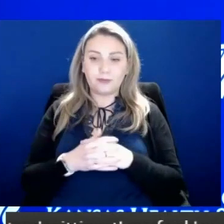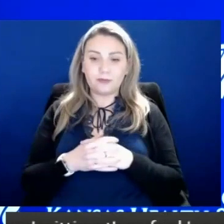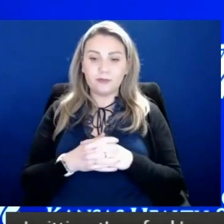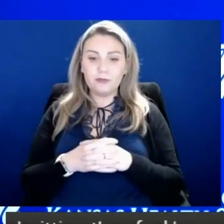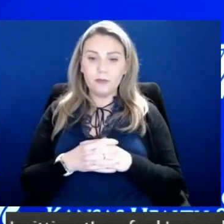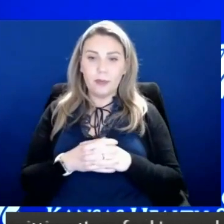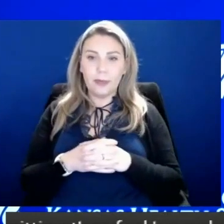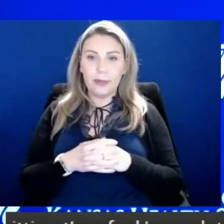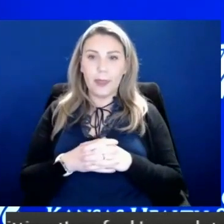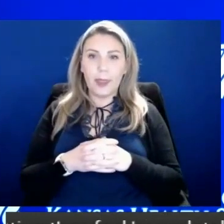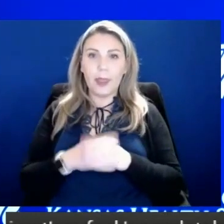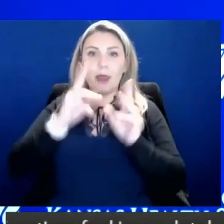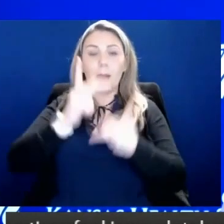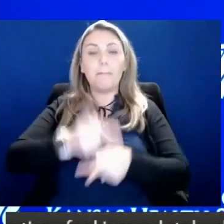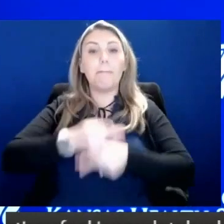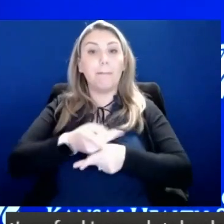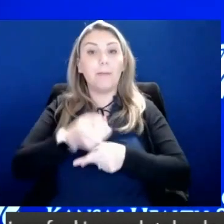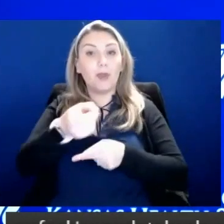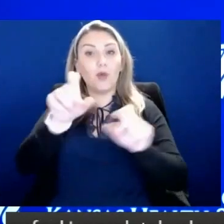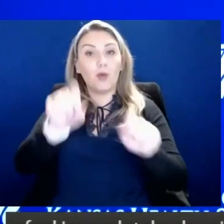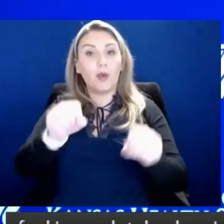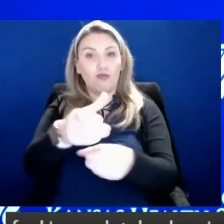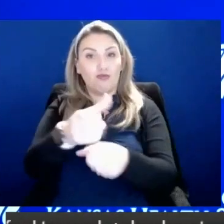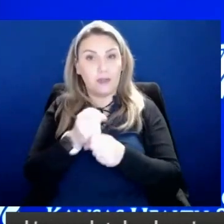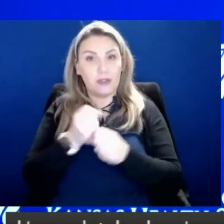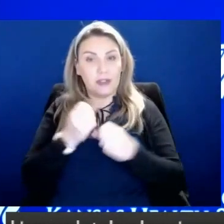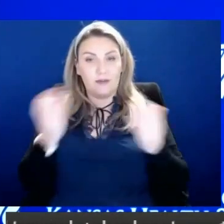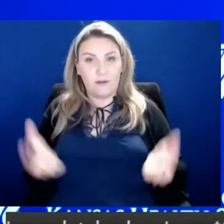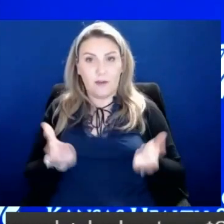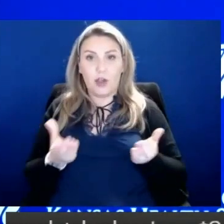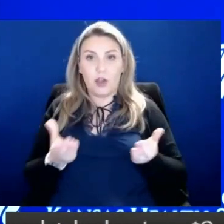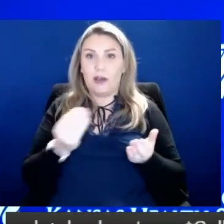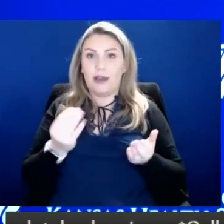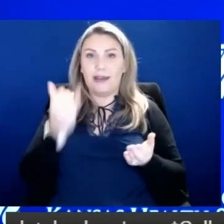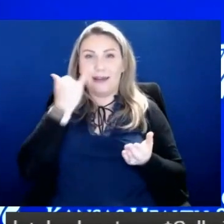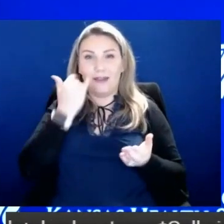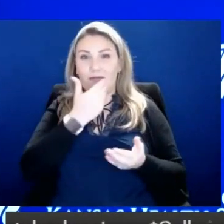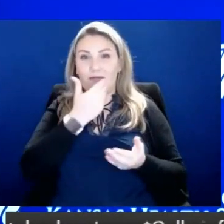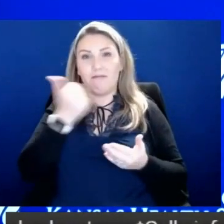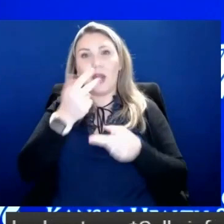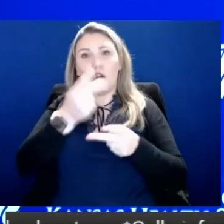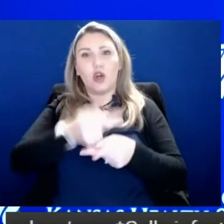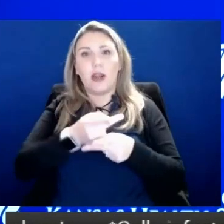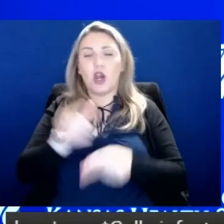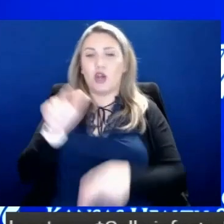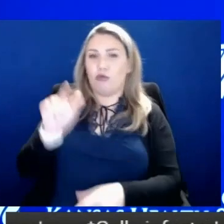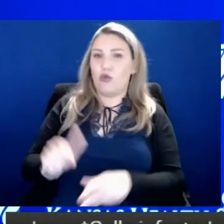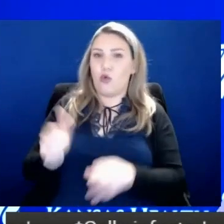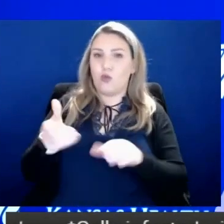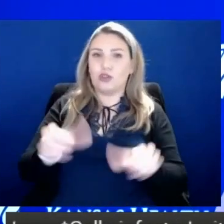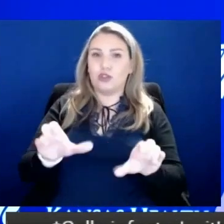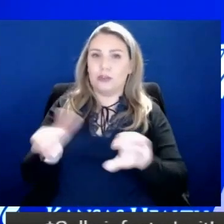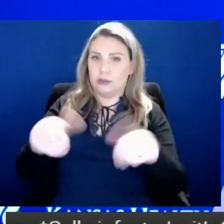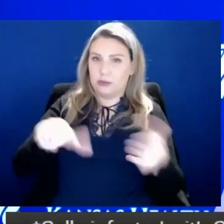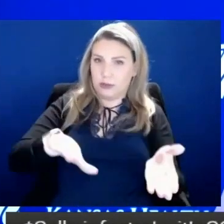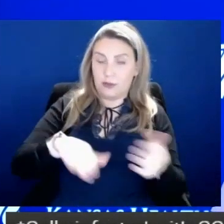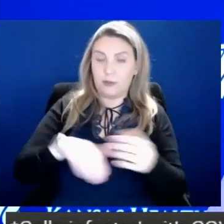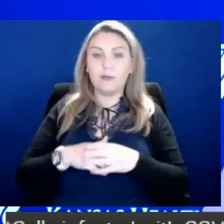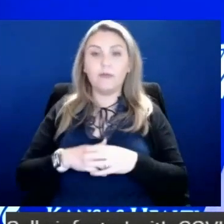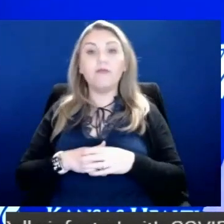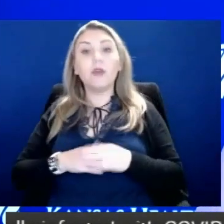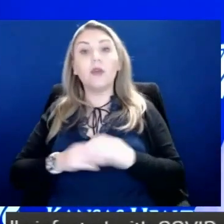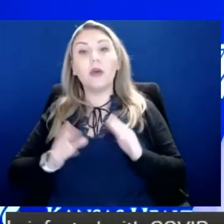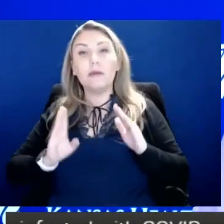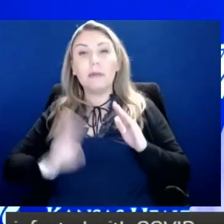care that you're able to get here. And we know if you can get better care, you probably have a lower chance of death. Basically, you have, just like